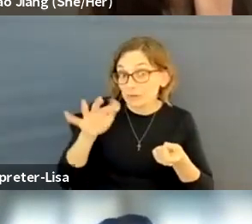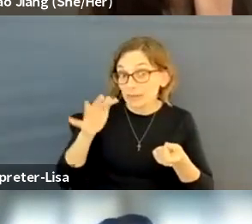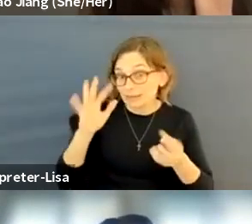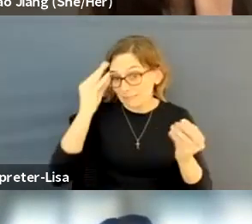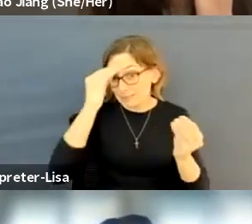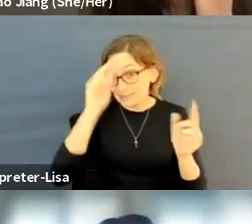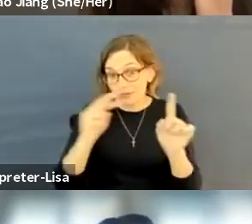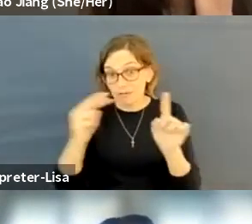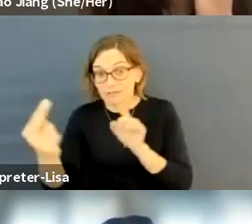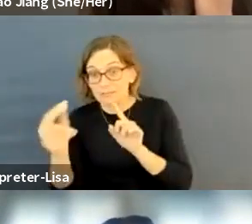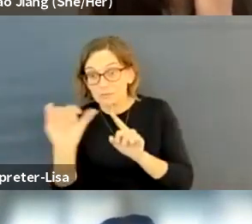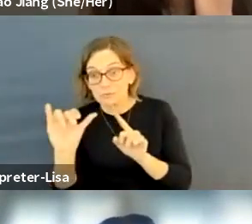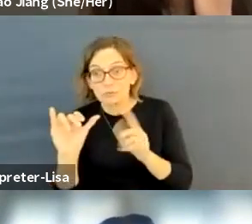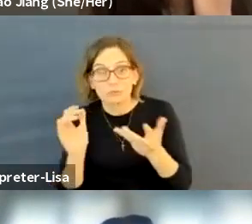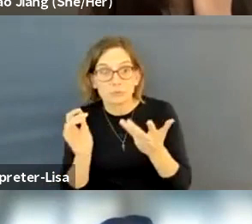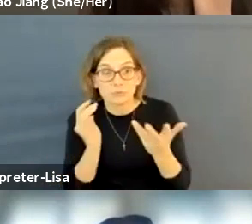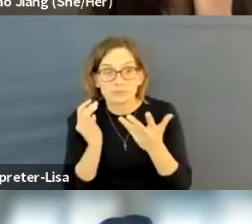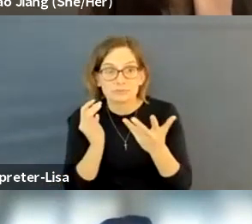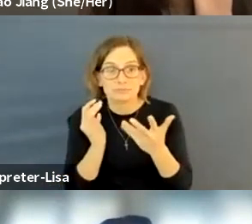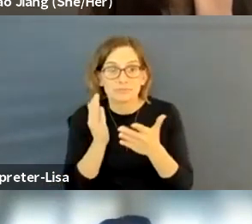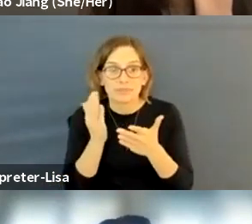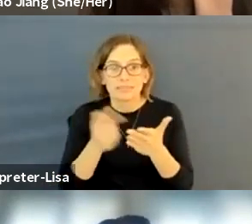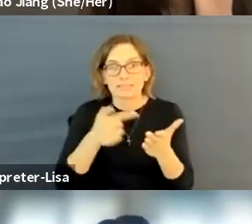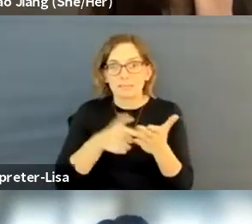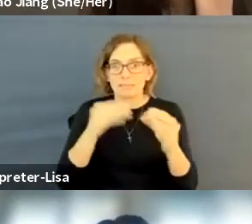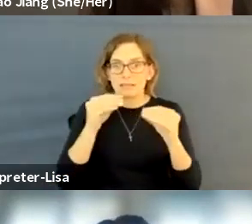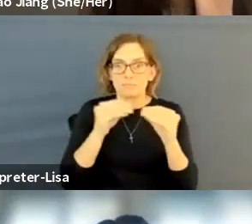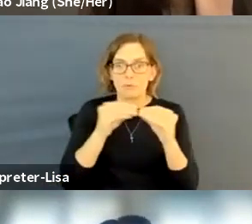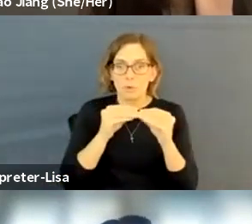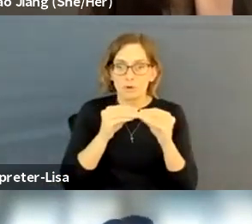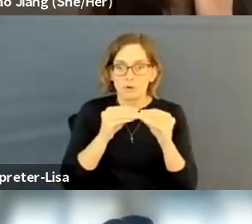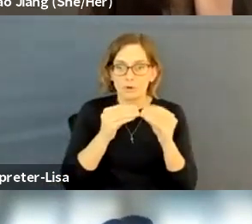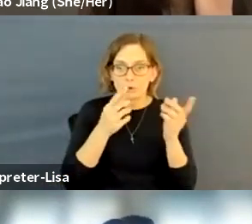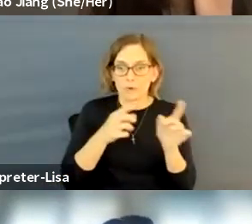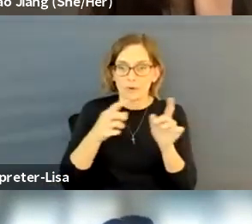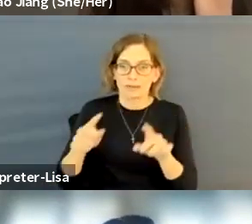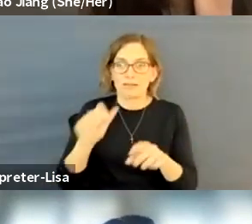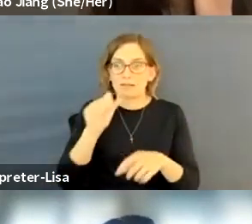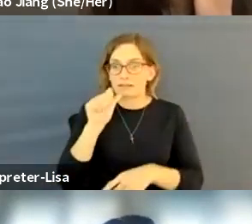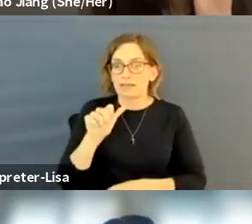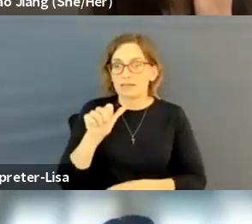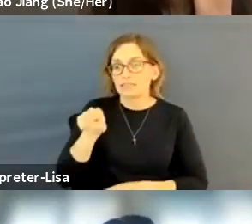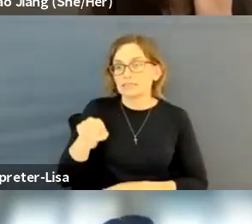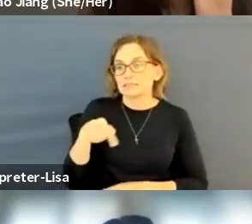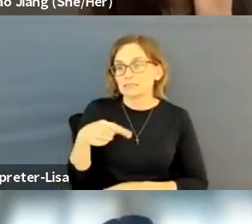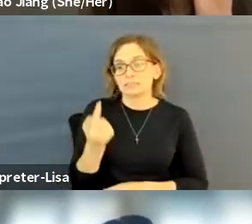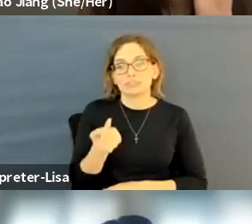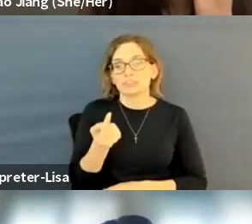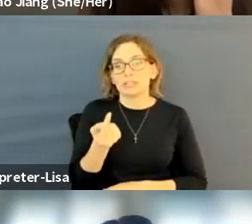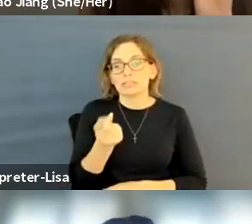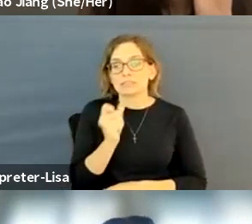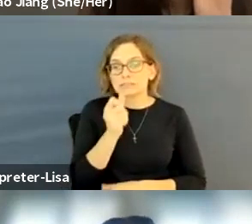a little bit more, that there is sort of something more going on than just a